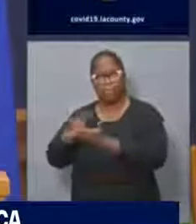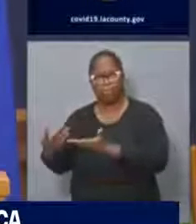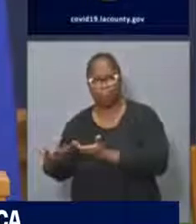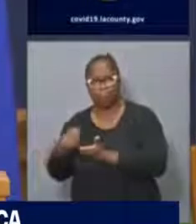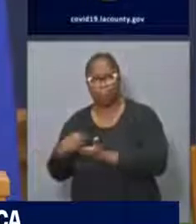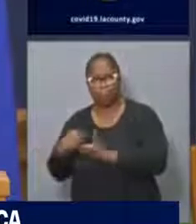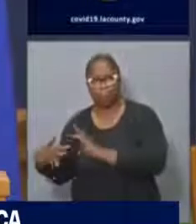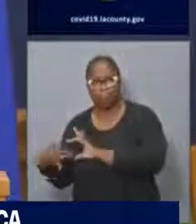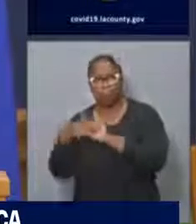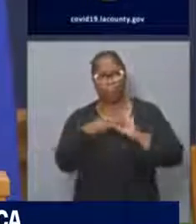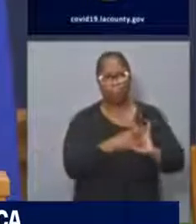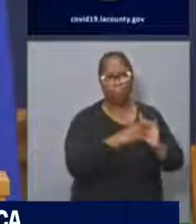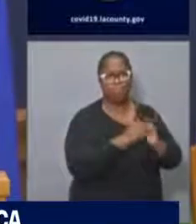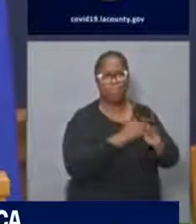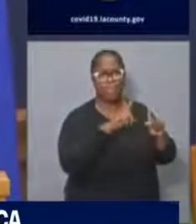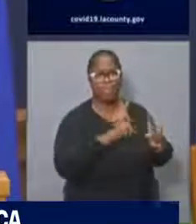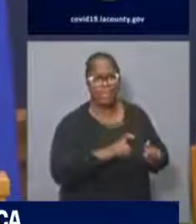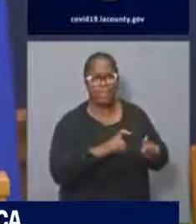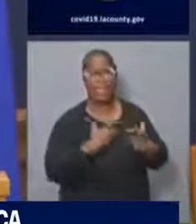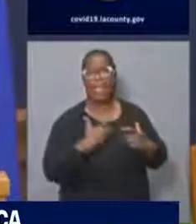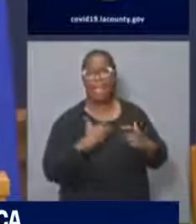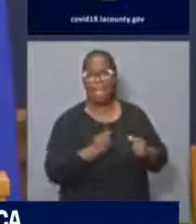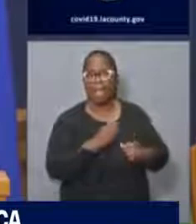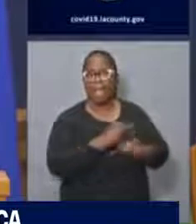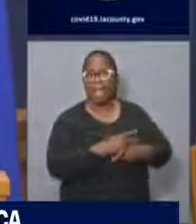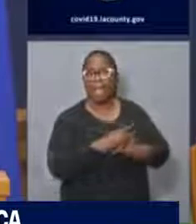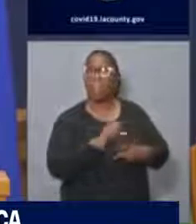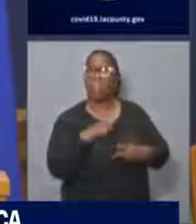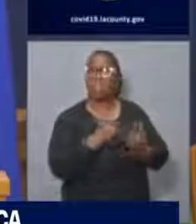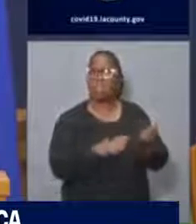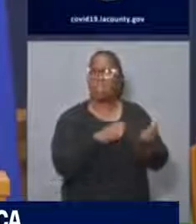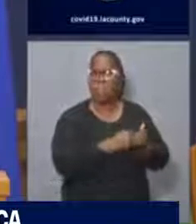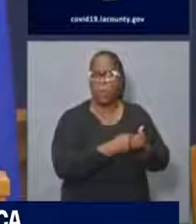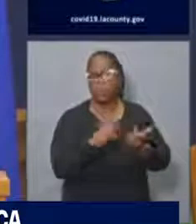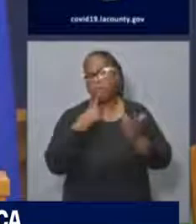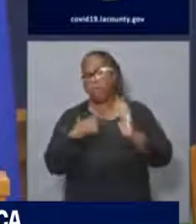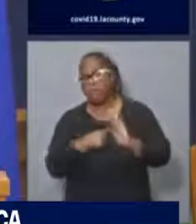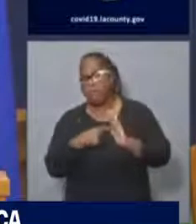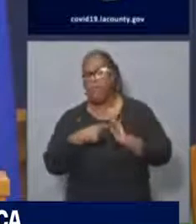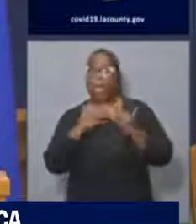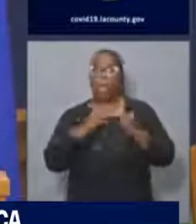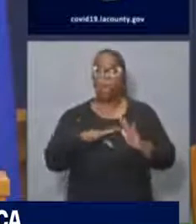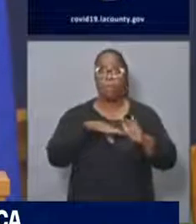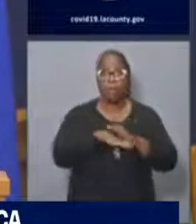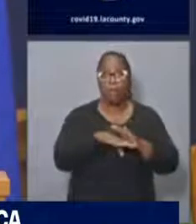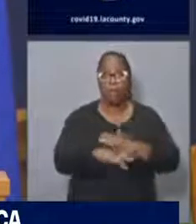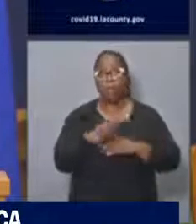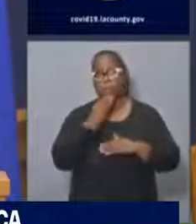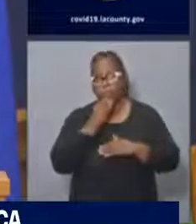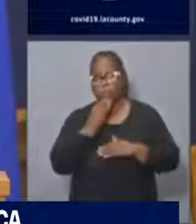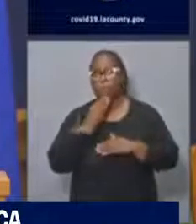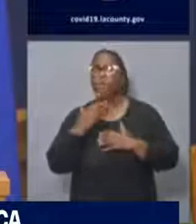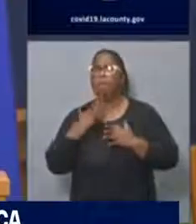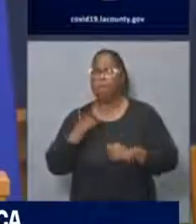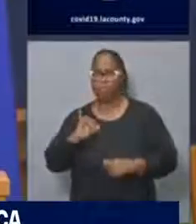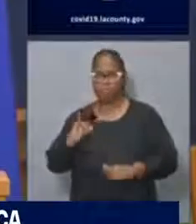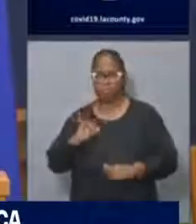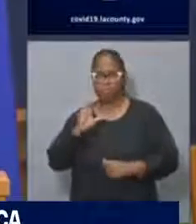them to COVID-19 testing, healthcare, and other supports like housing access, food access, and health